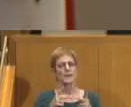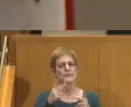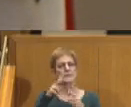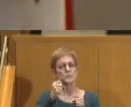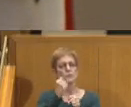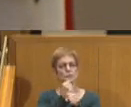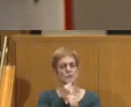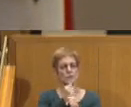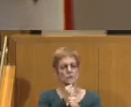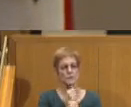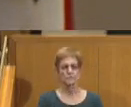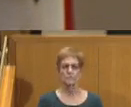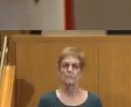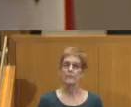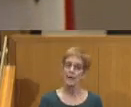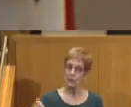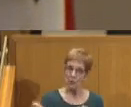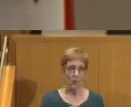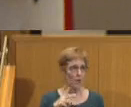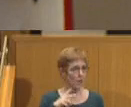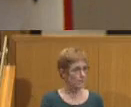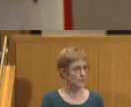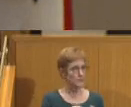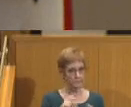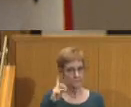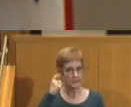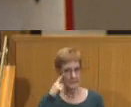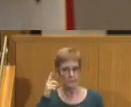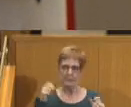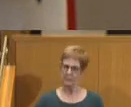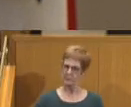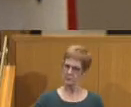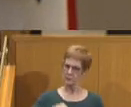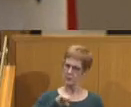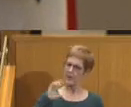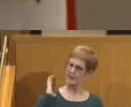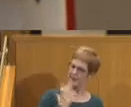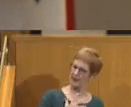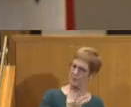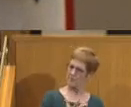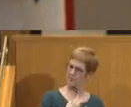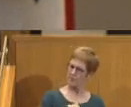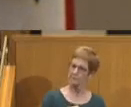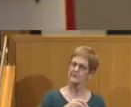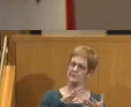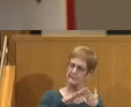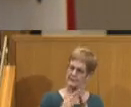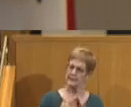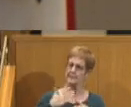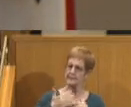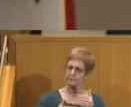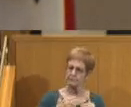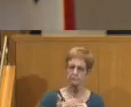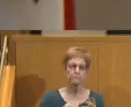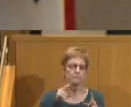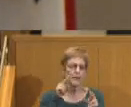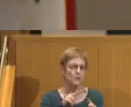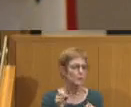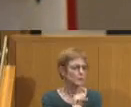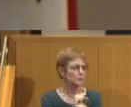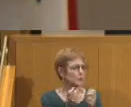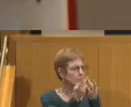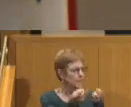6 months to ignore at every turn. So I'm not going to try that one again. I will point out that I believe the coming